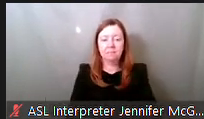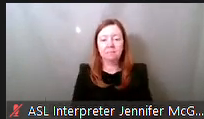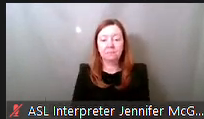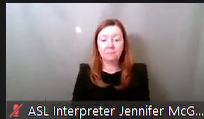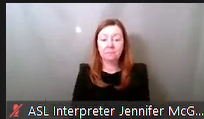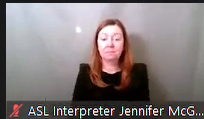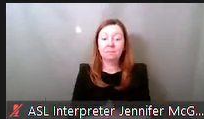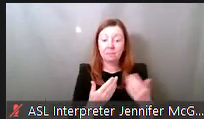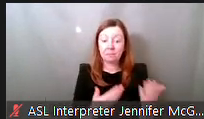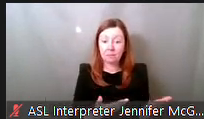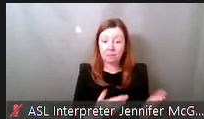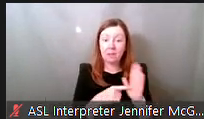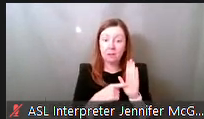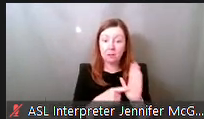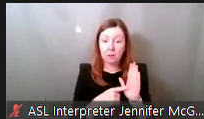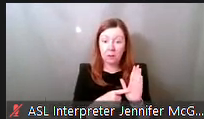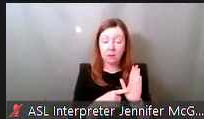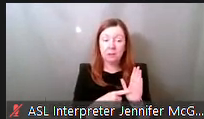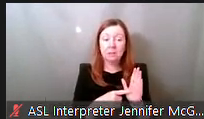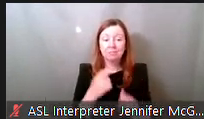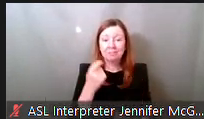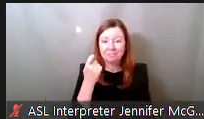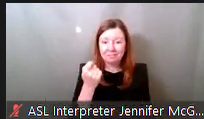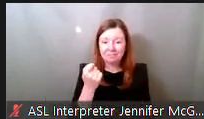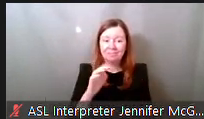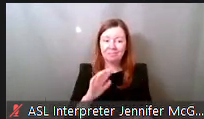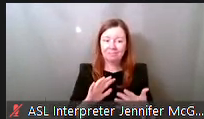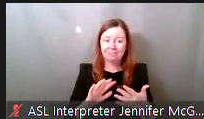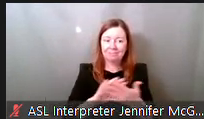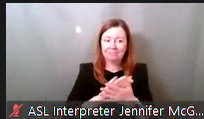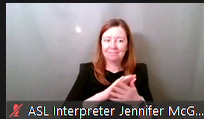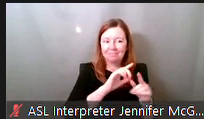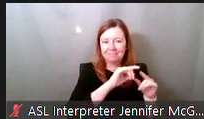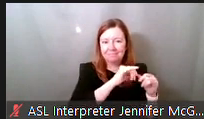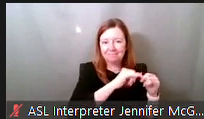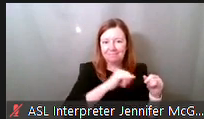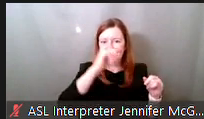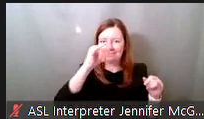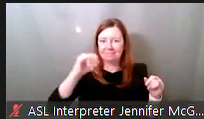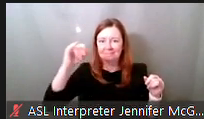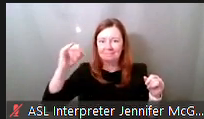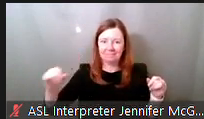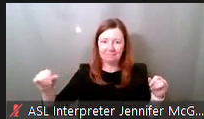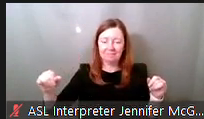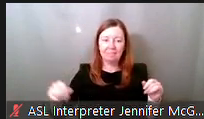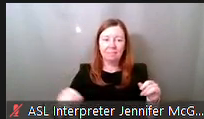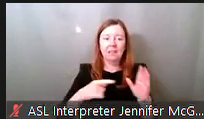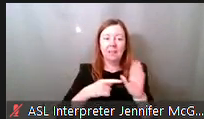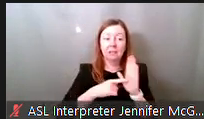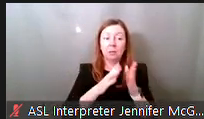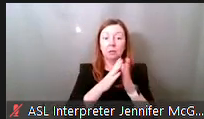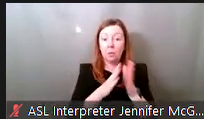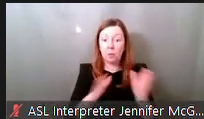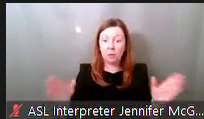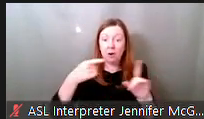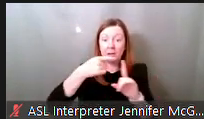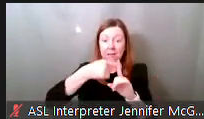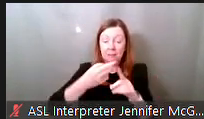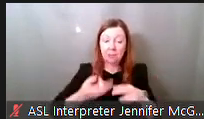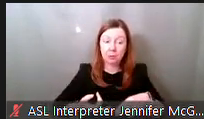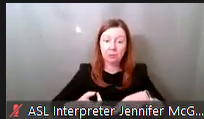This slide shows a slightly abstracted line graph that shows the overall temperature